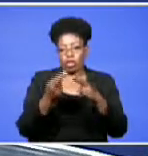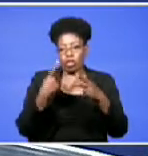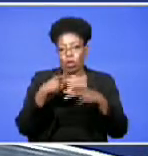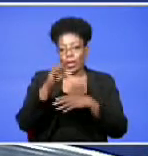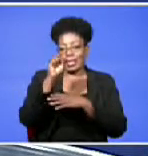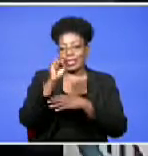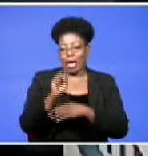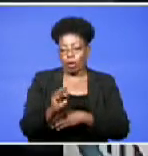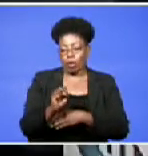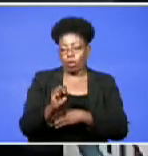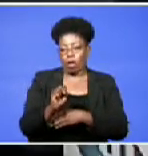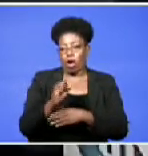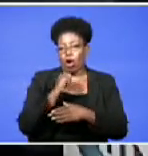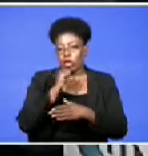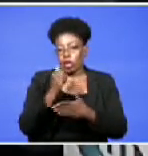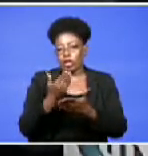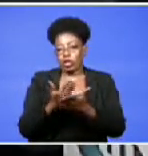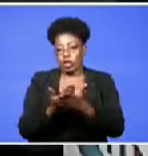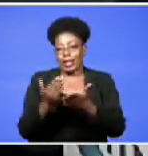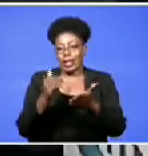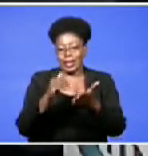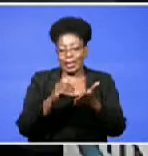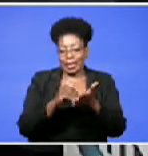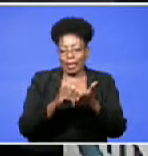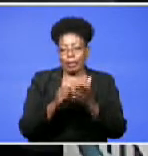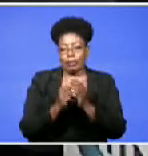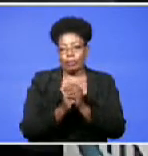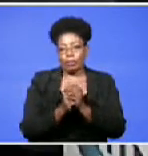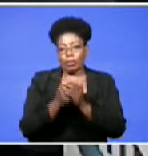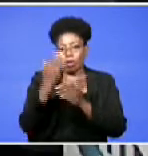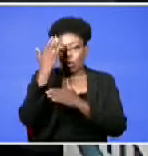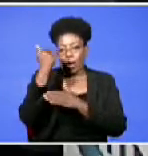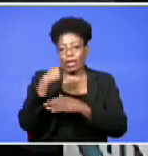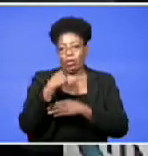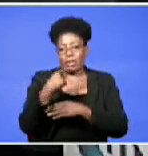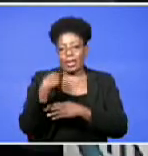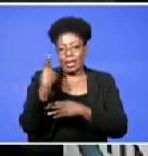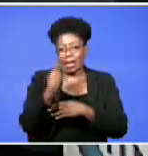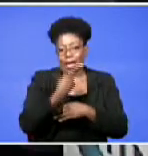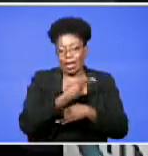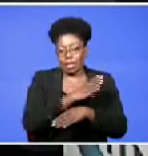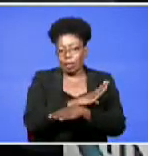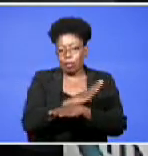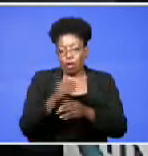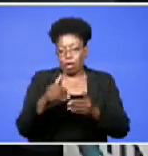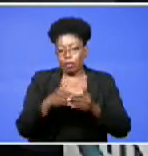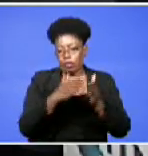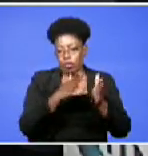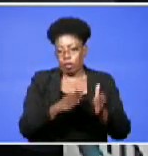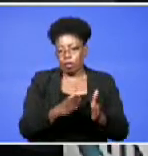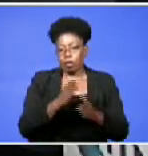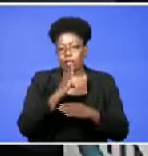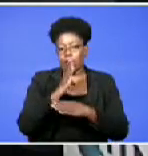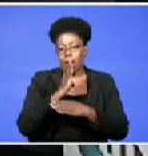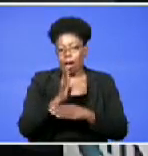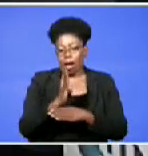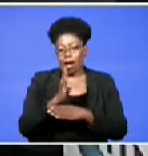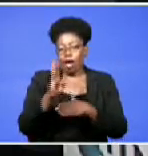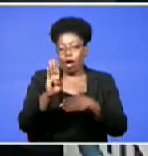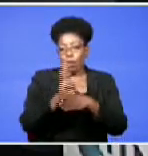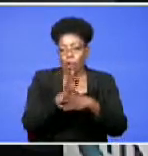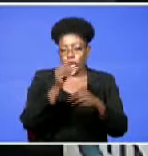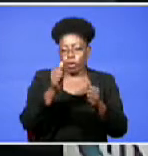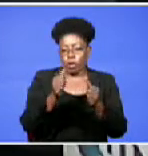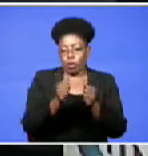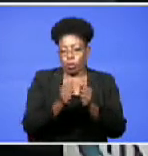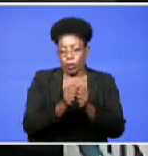again. Pray tell us why the Board of Directors is meddling in the